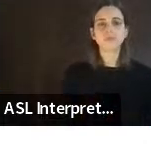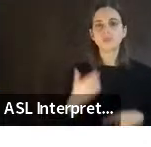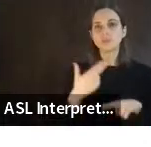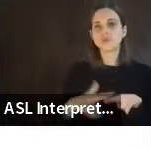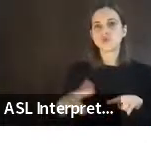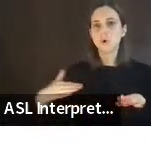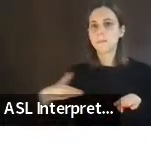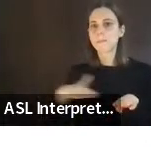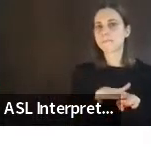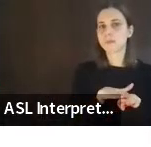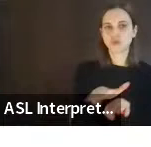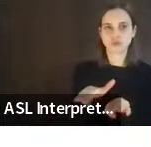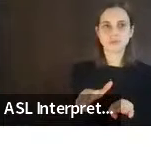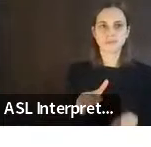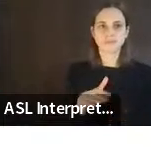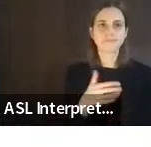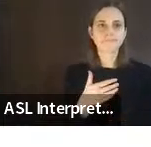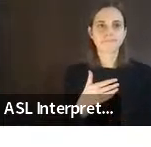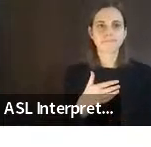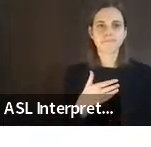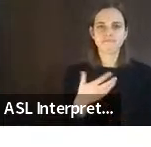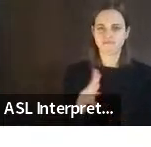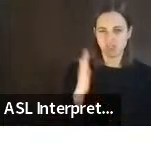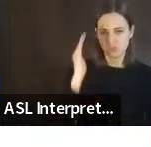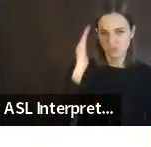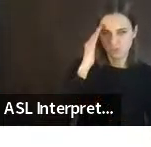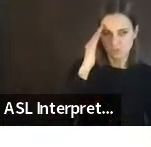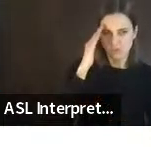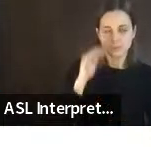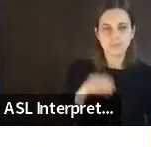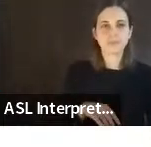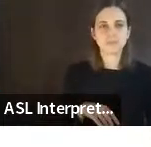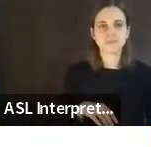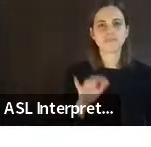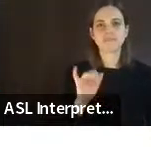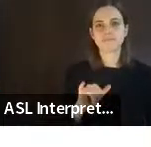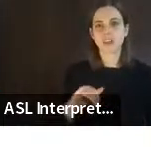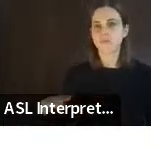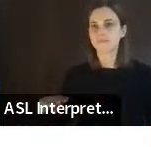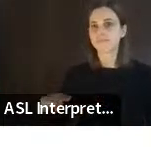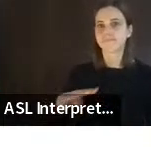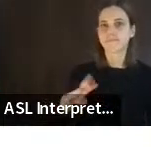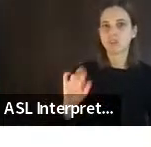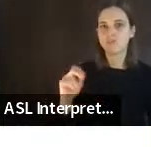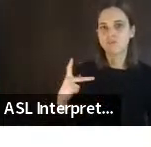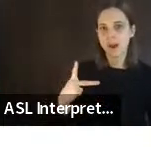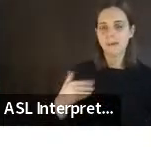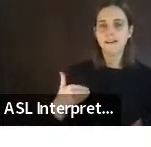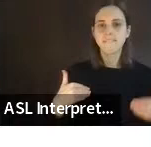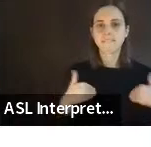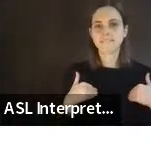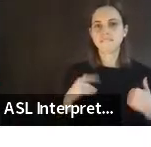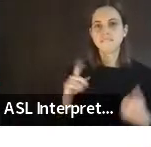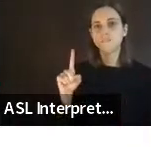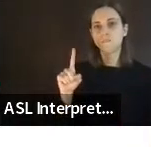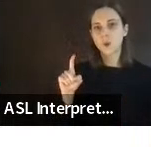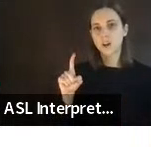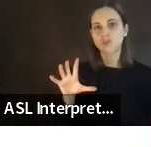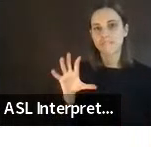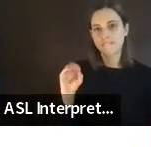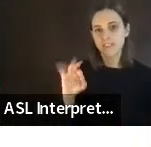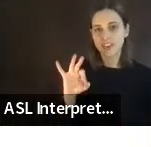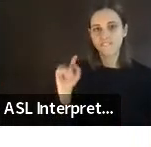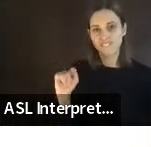on-ramp. I'm sure many of us have experienced that. That on-ramp has 150 feet of acceleration. Current standard is